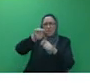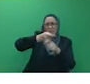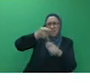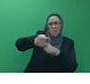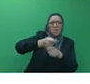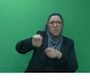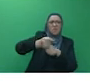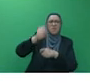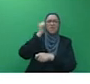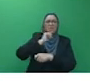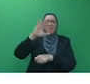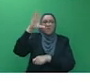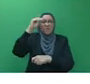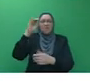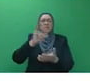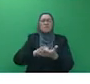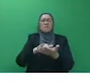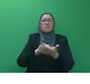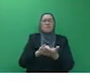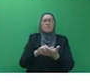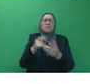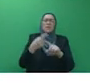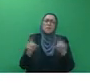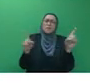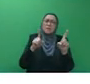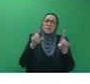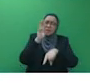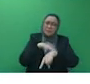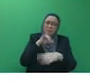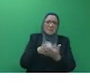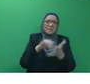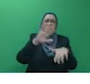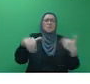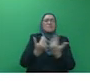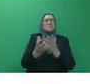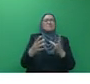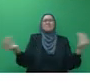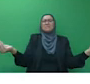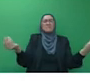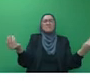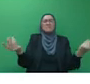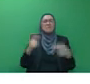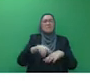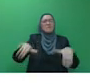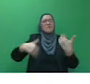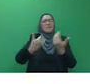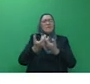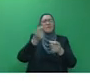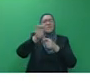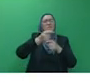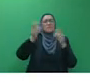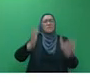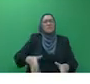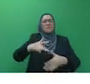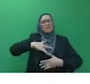gone so from a from a comedian's perspective how does it feel performing in front of a camera from your